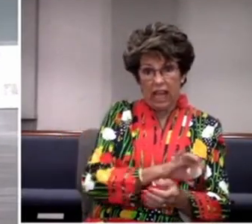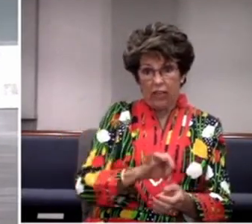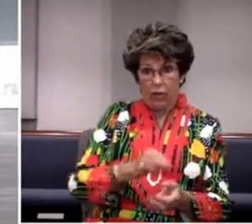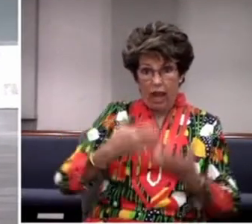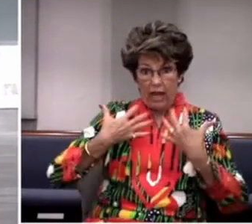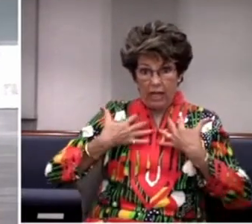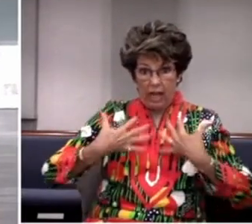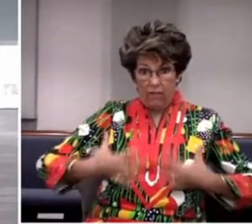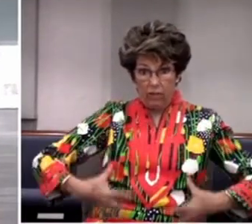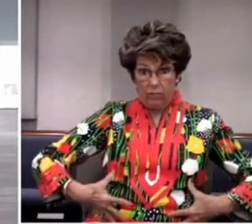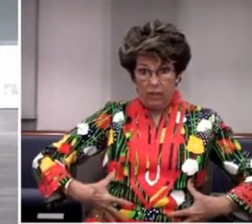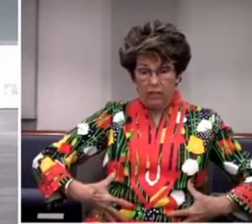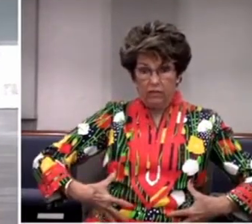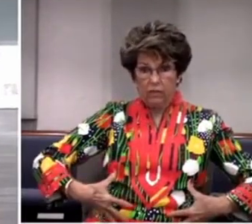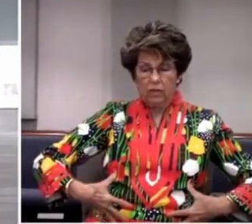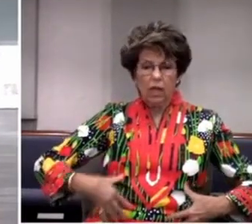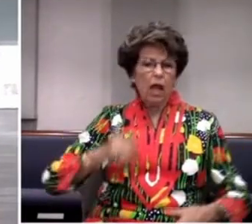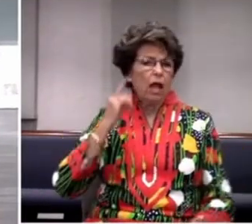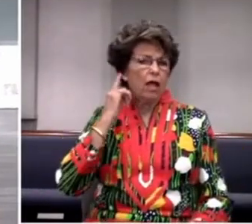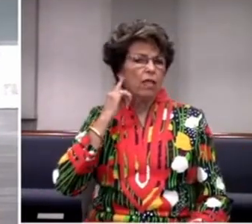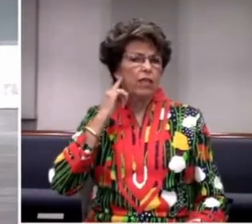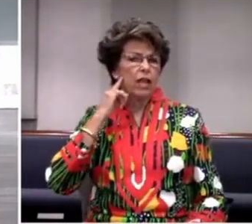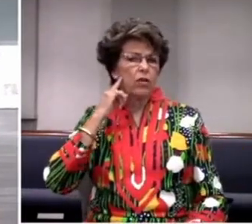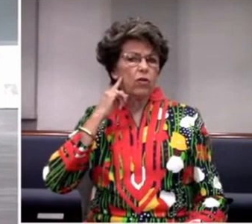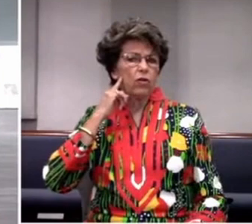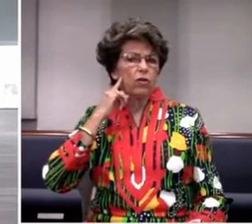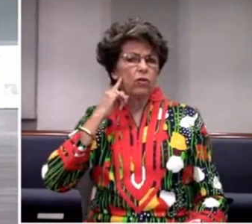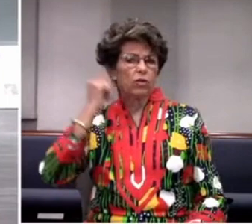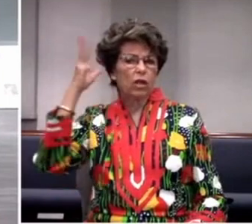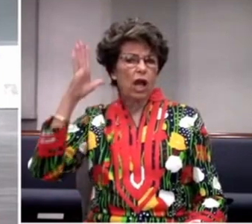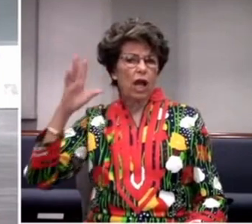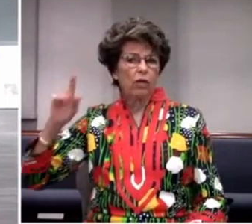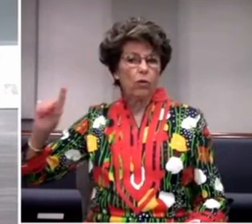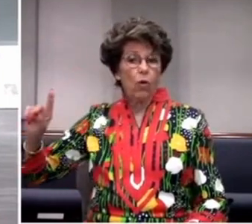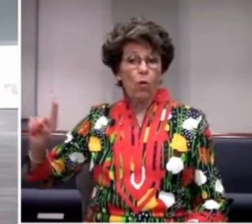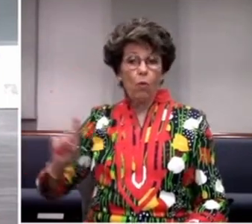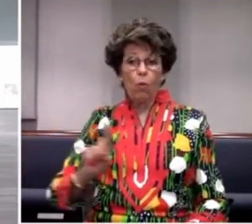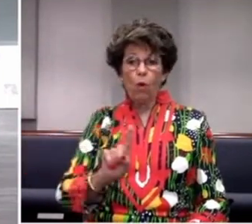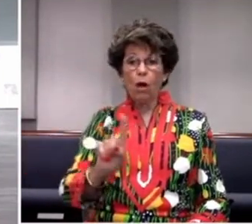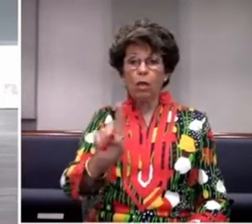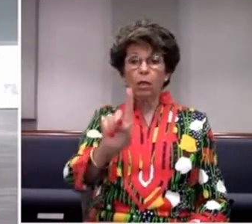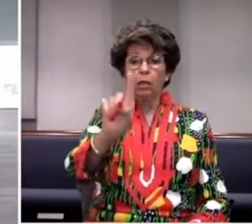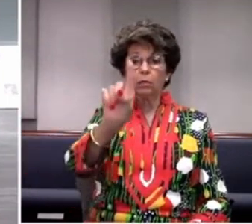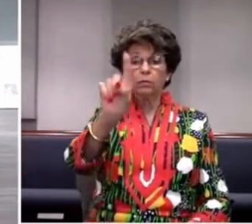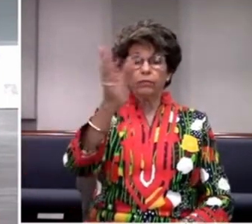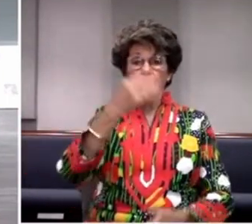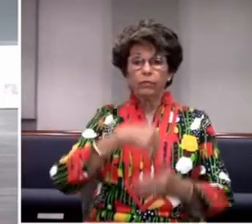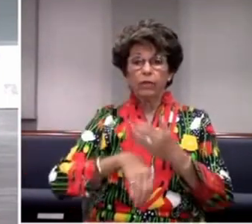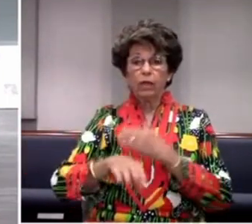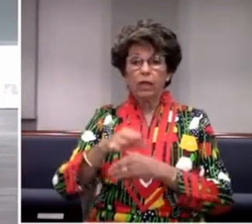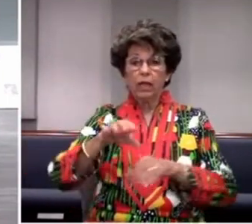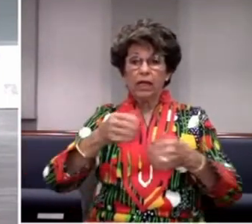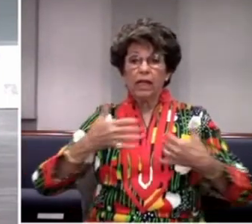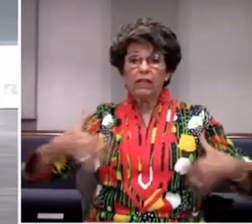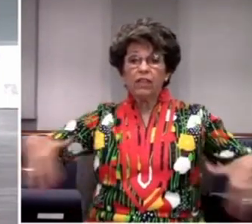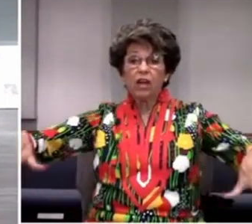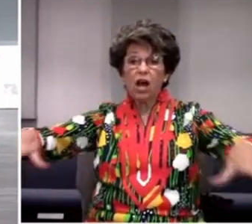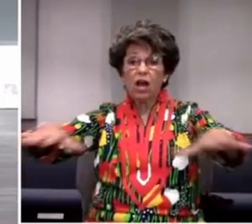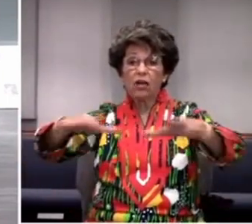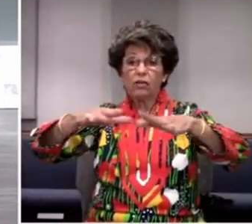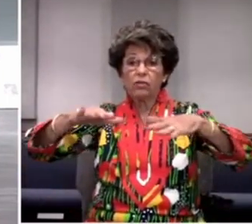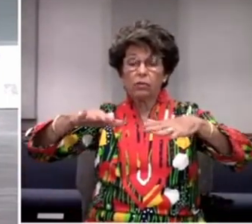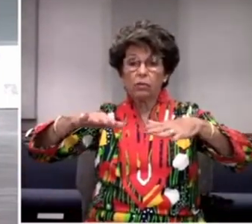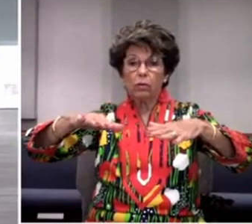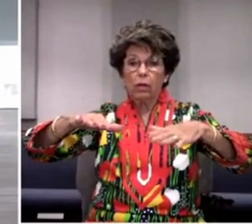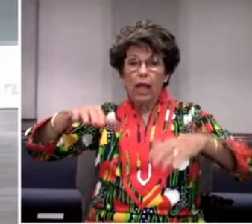Lord God walking in the garden in the cool of the day. Adam and his wife hid themselves from